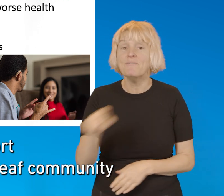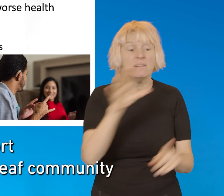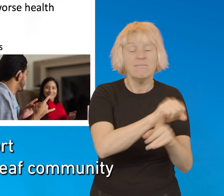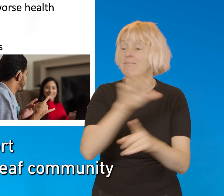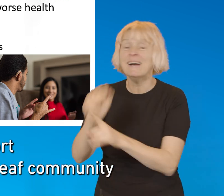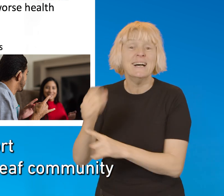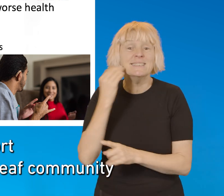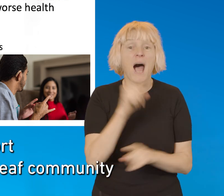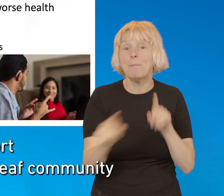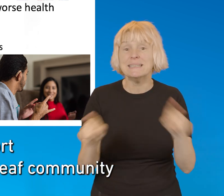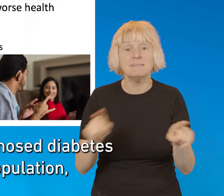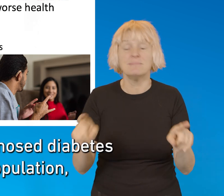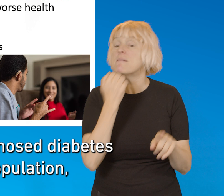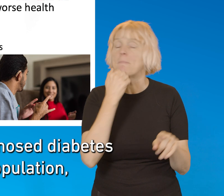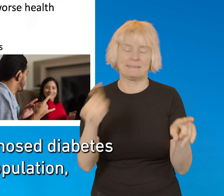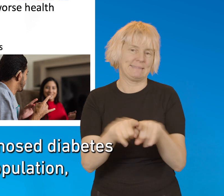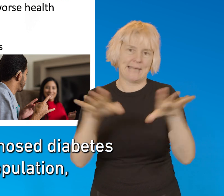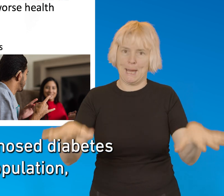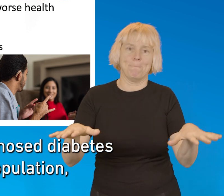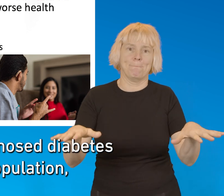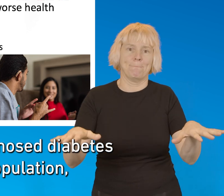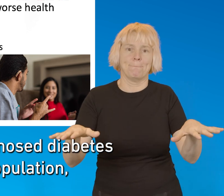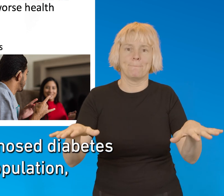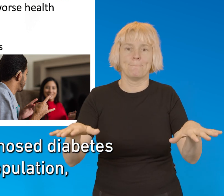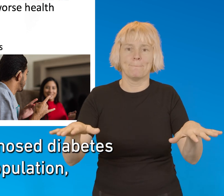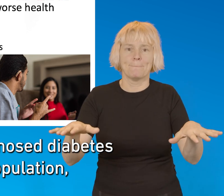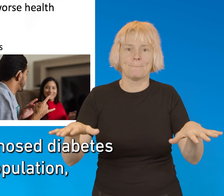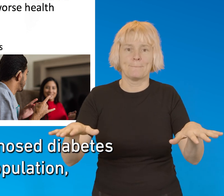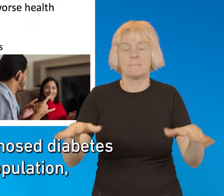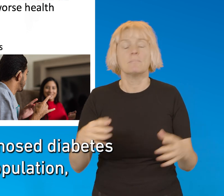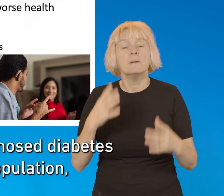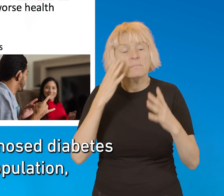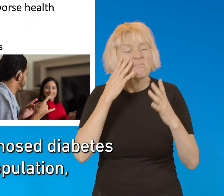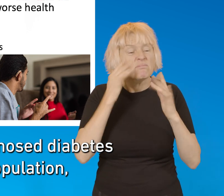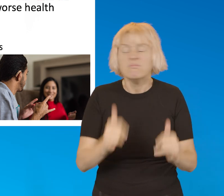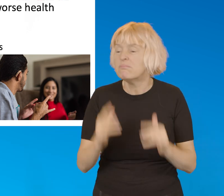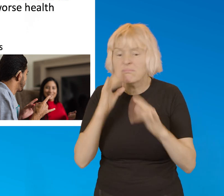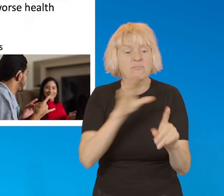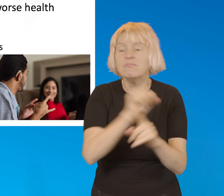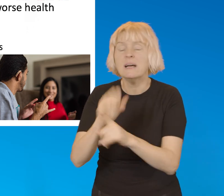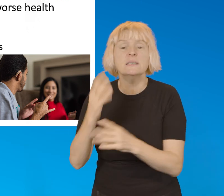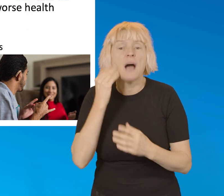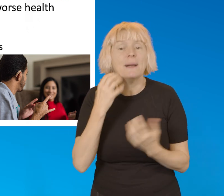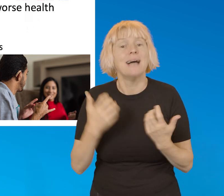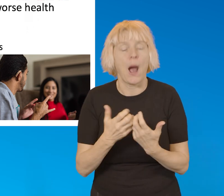found that people in the deaf community had a similar rate of diagnosed diabetes as the rest of the population.